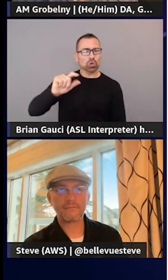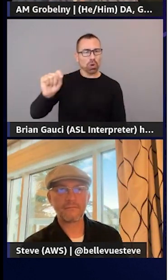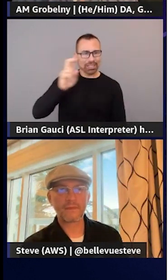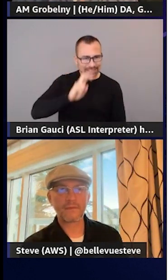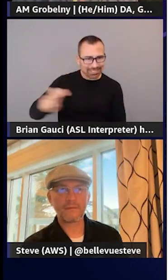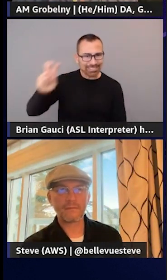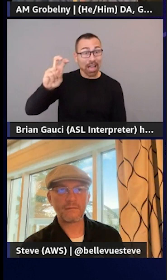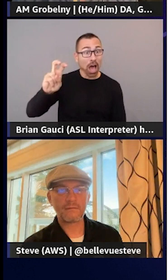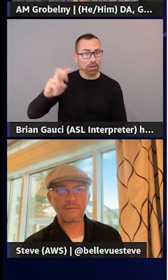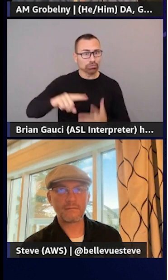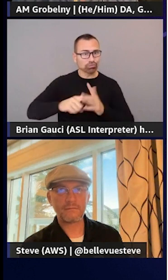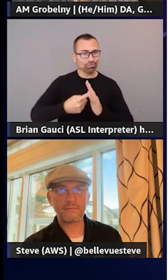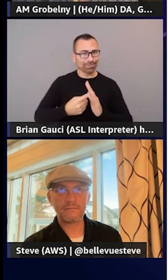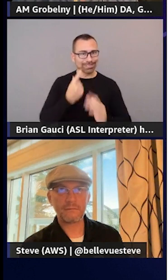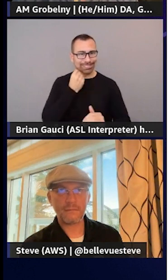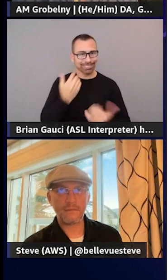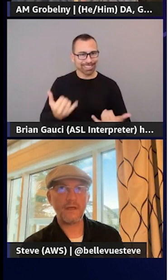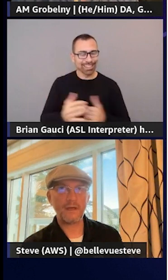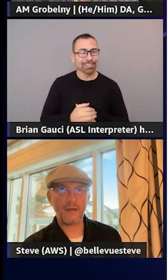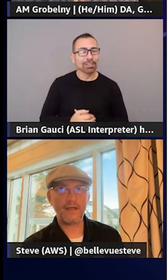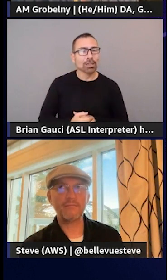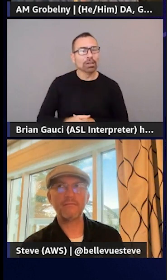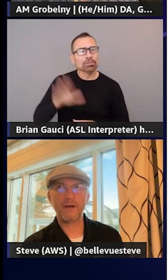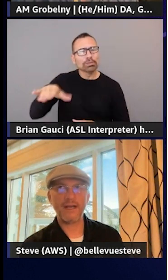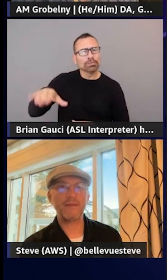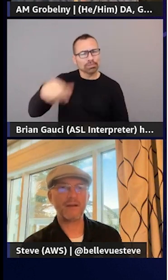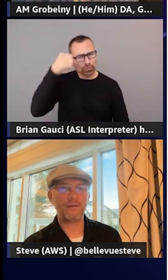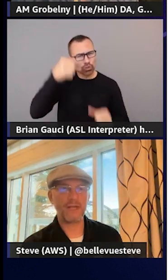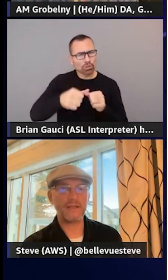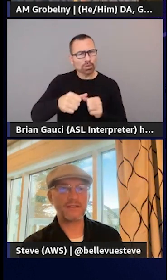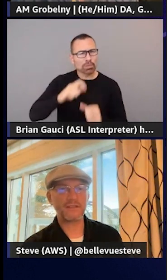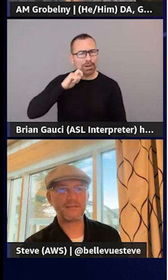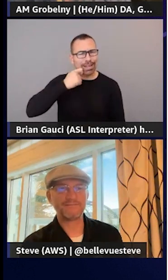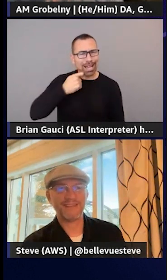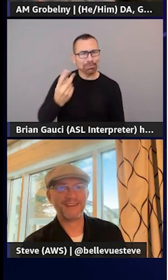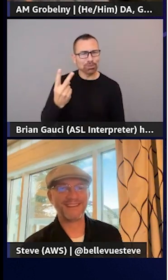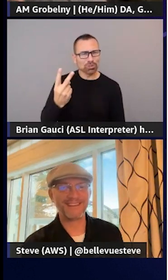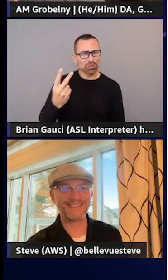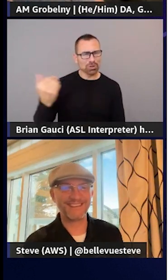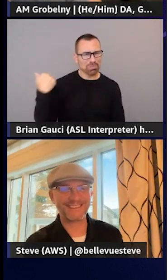Apple II back in the 80s? I am that old. Yes.